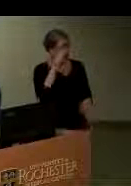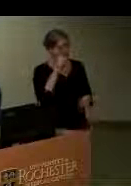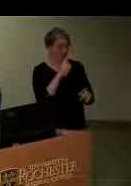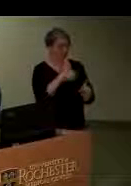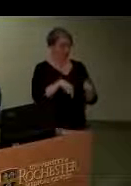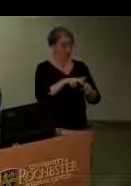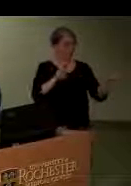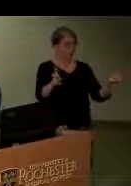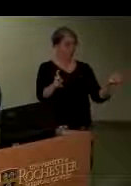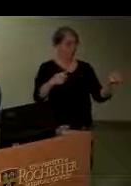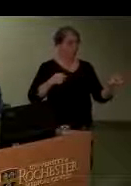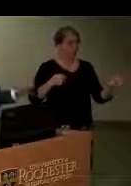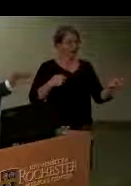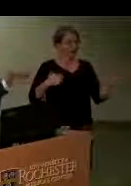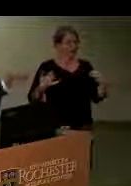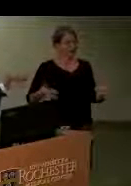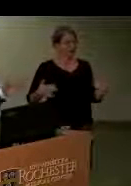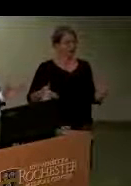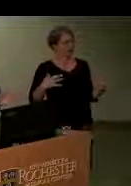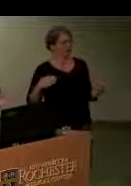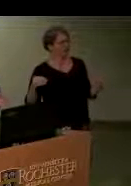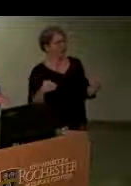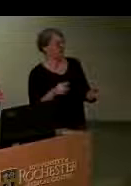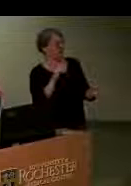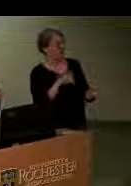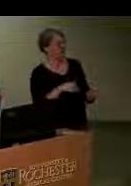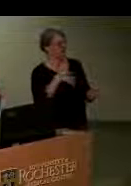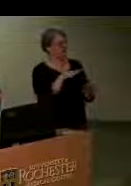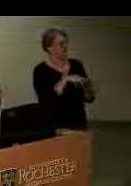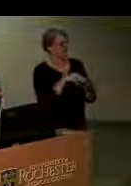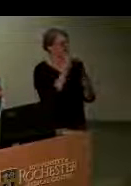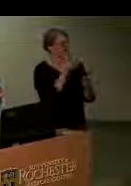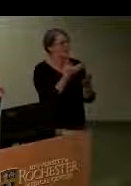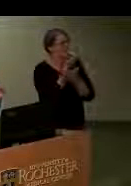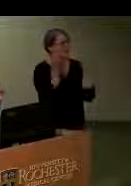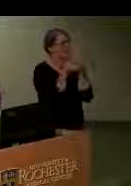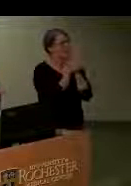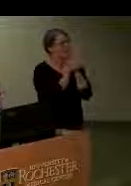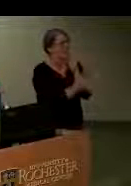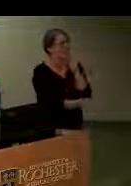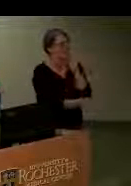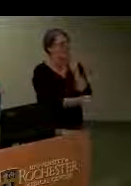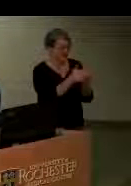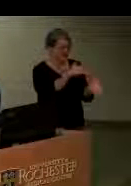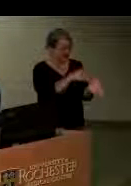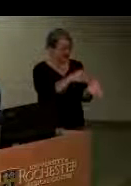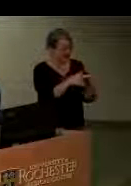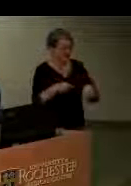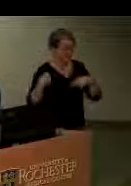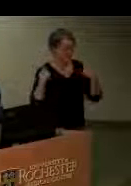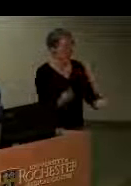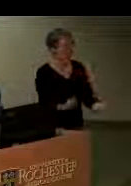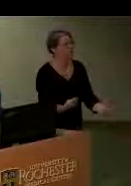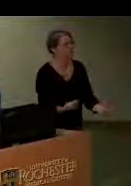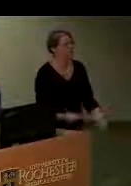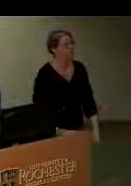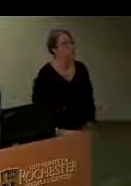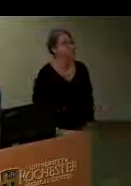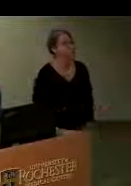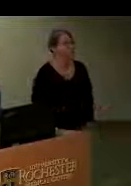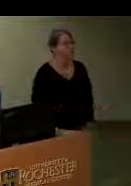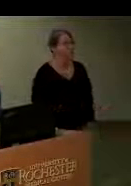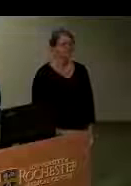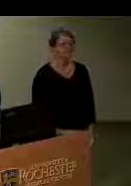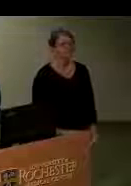on that. I said, what did I pay for all this if I learned no skills of doctoring for all that time? So our